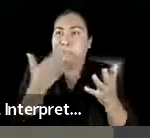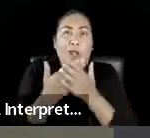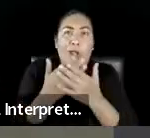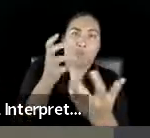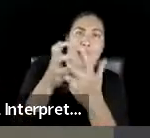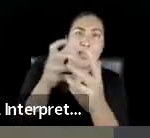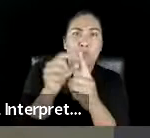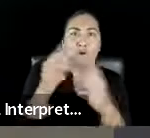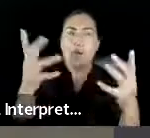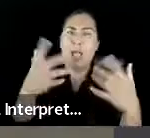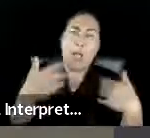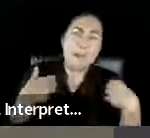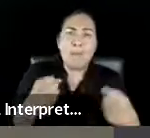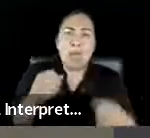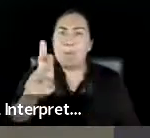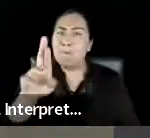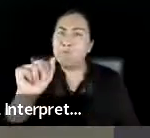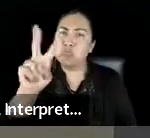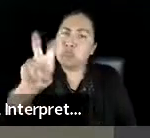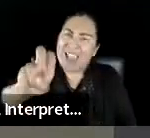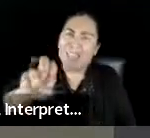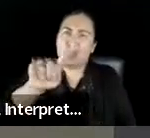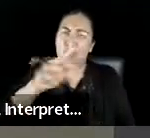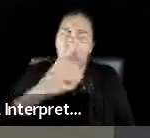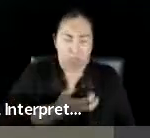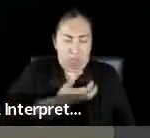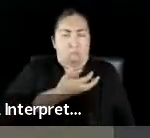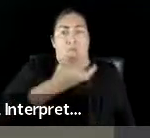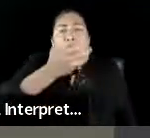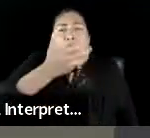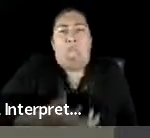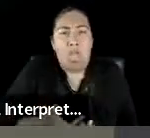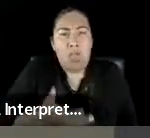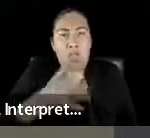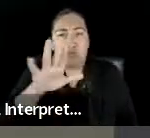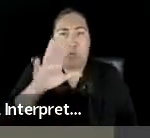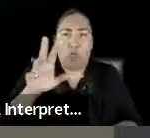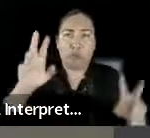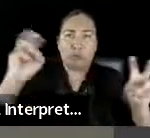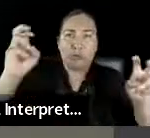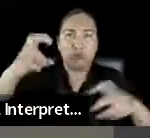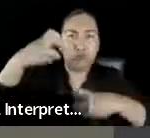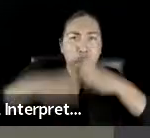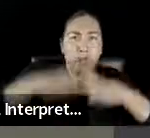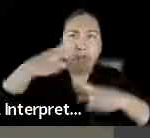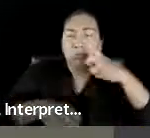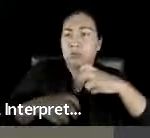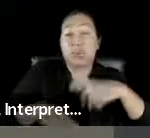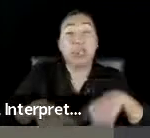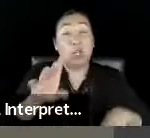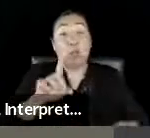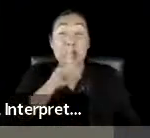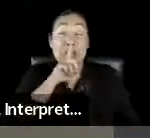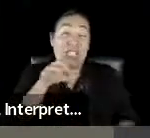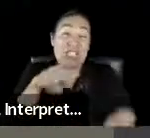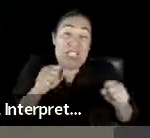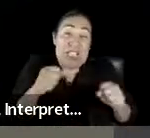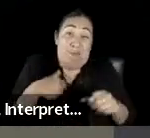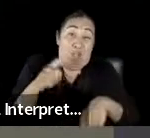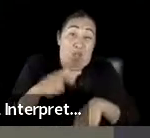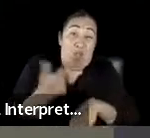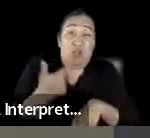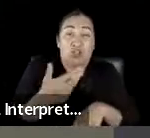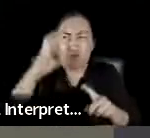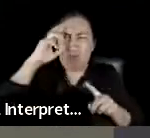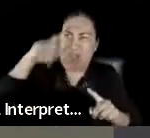to put your heart out there and to put those issues out there. It took me a much longer time to realize that you need to